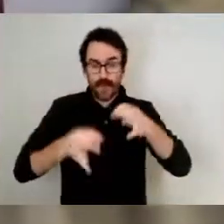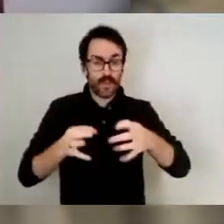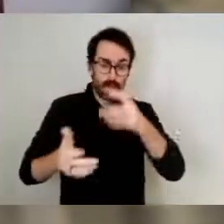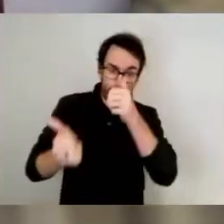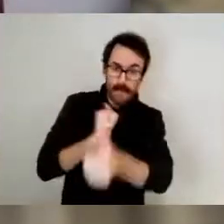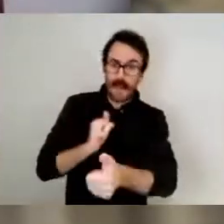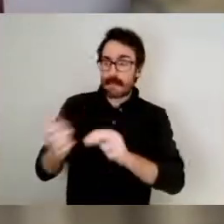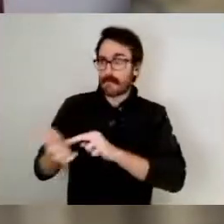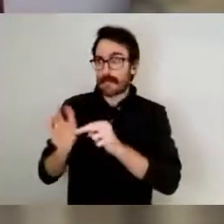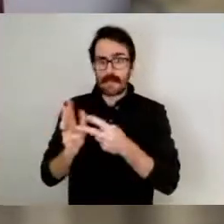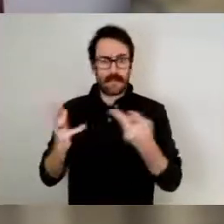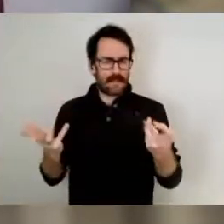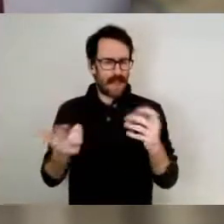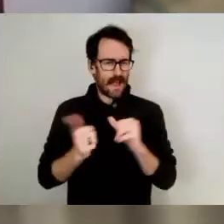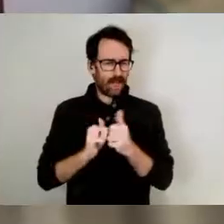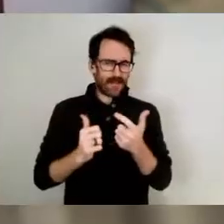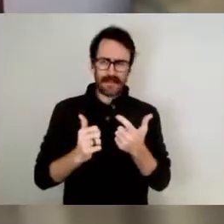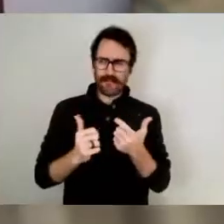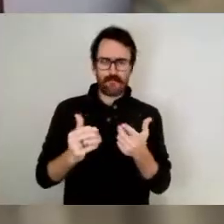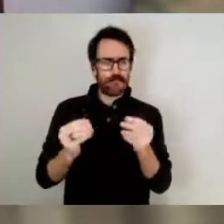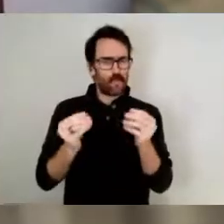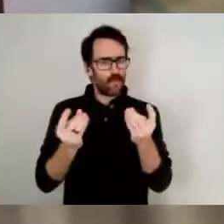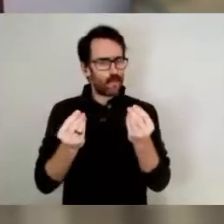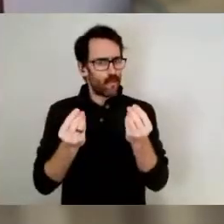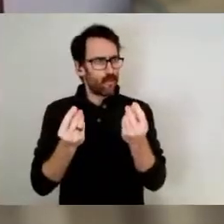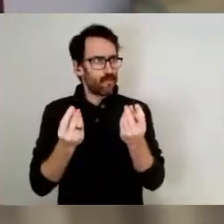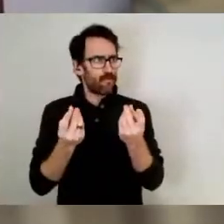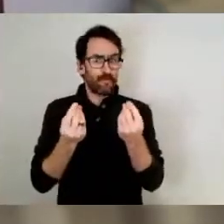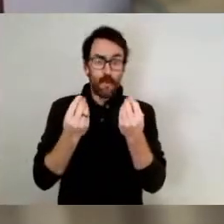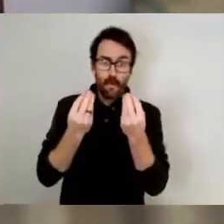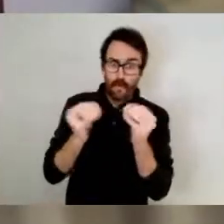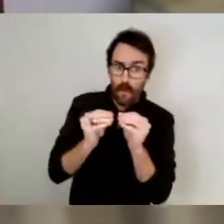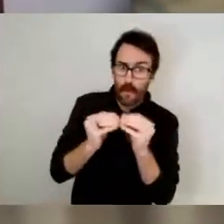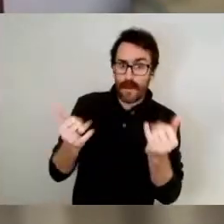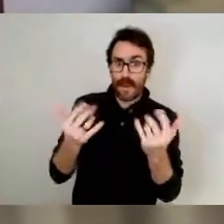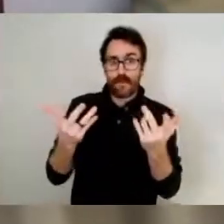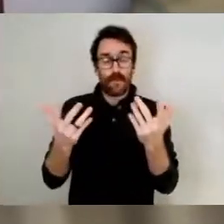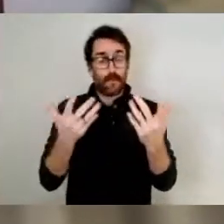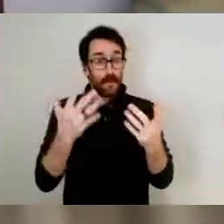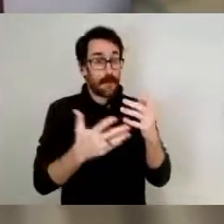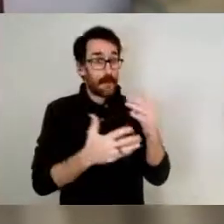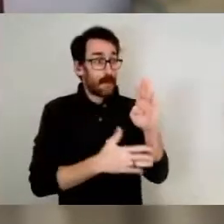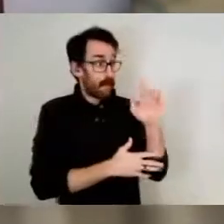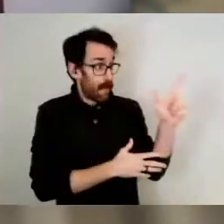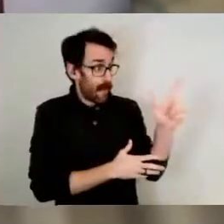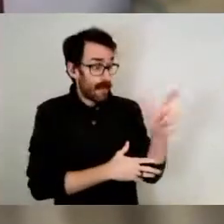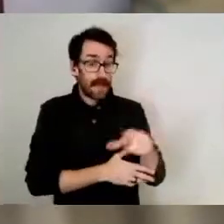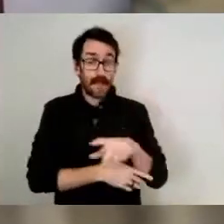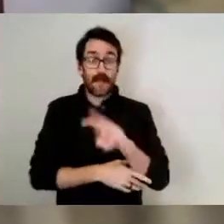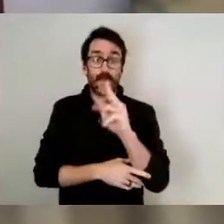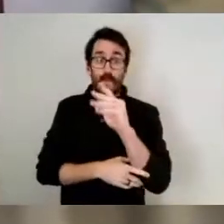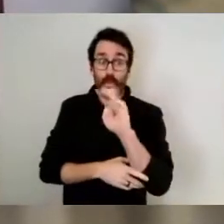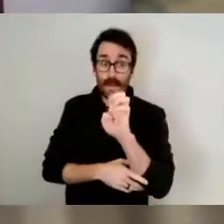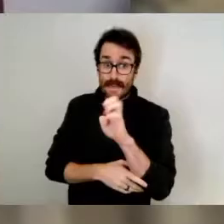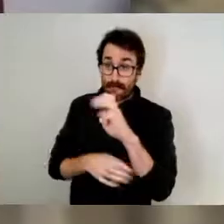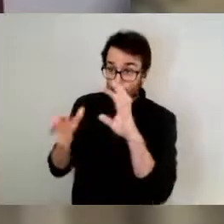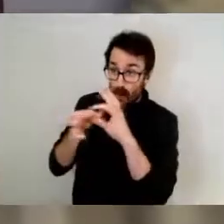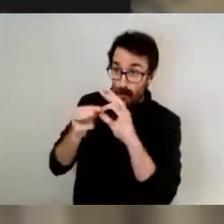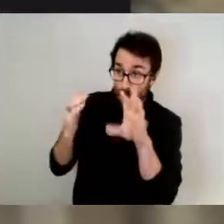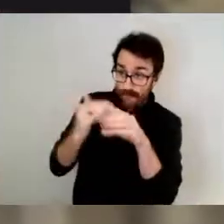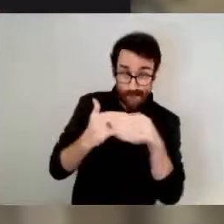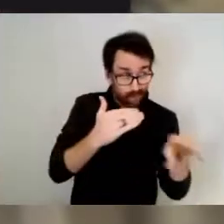laws in that area. We will continue with the investigation and update as we move ahead on it.